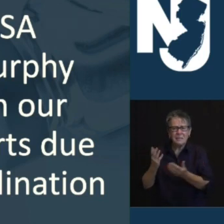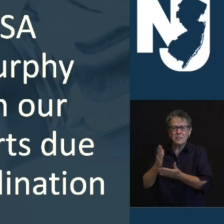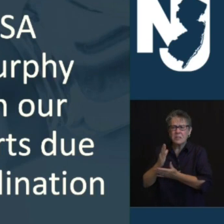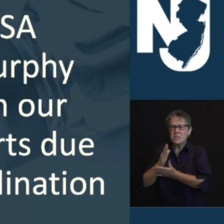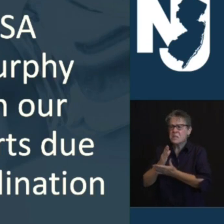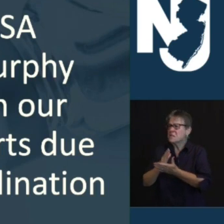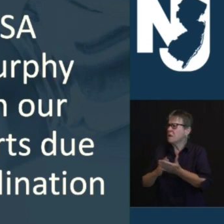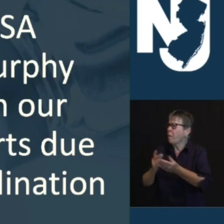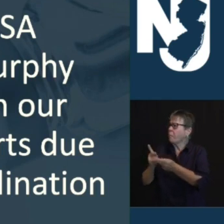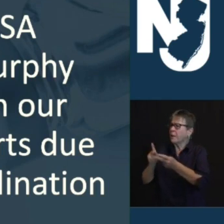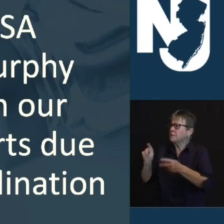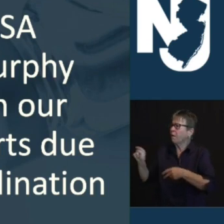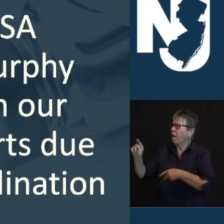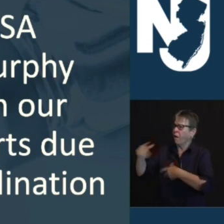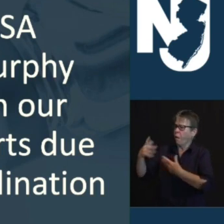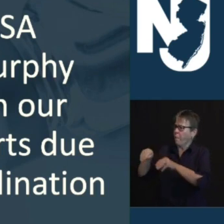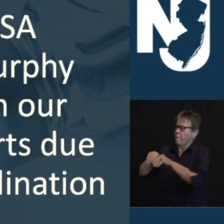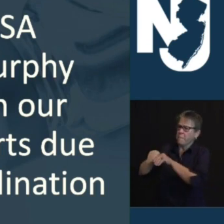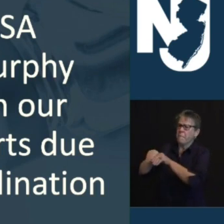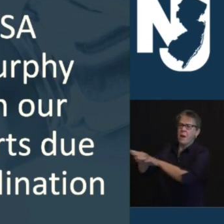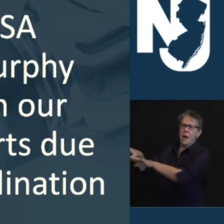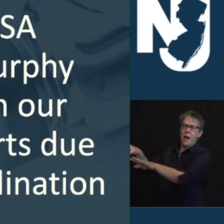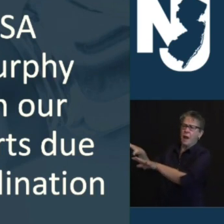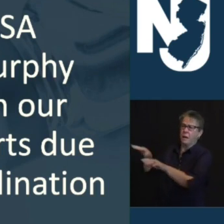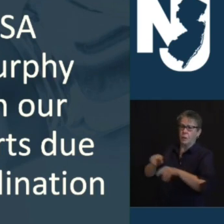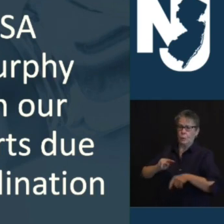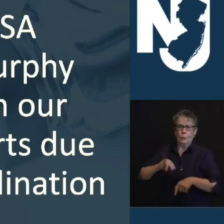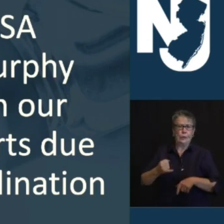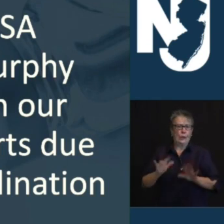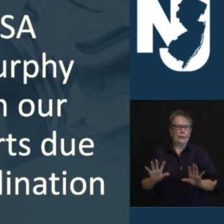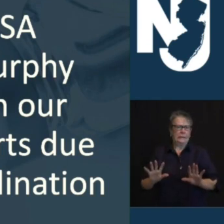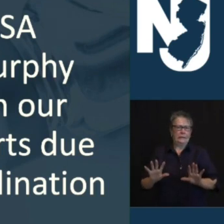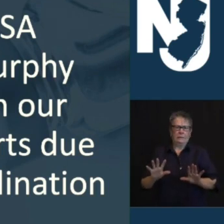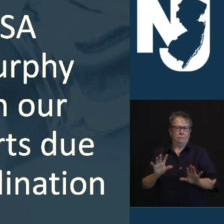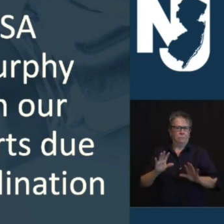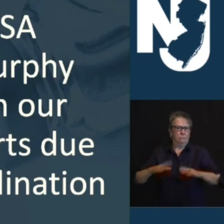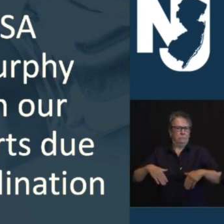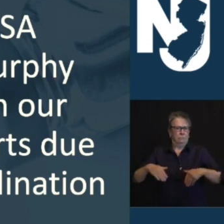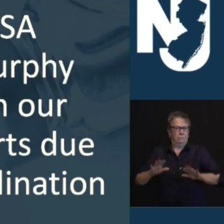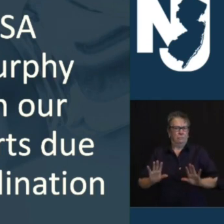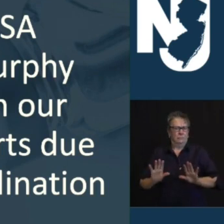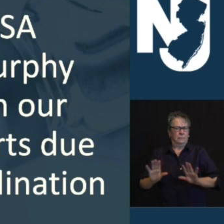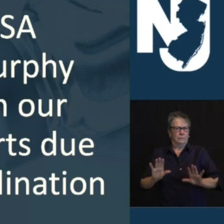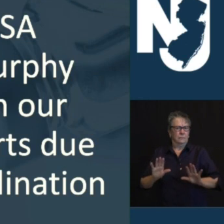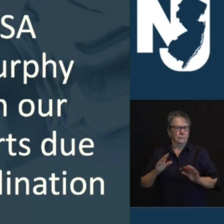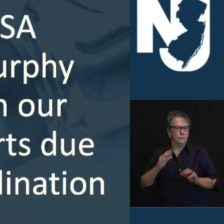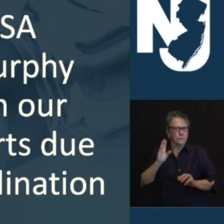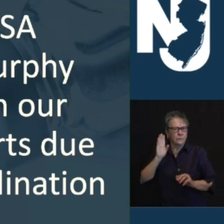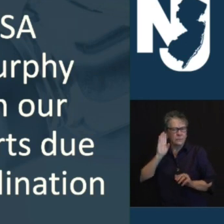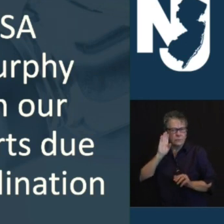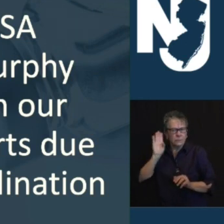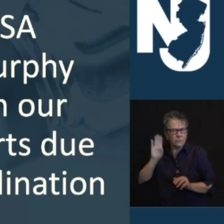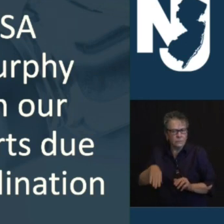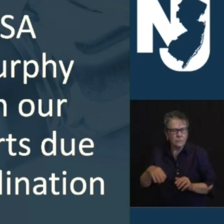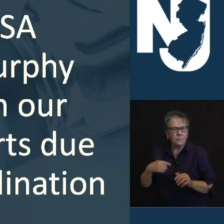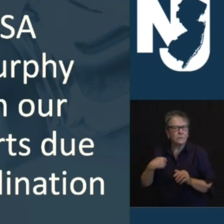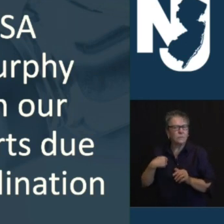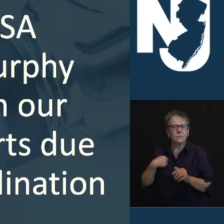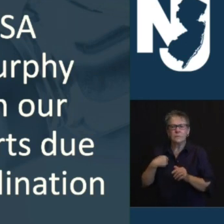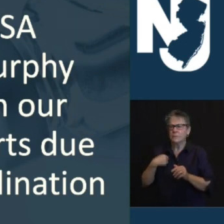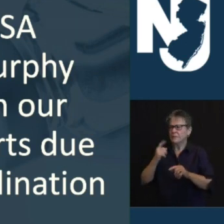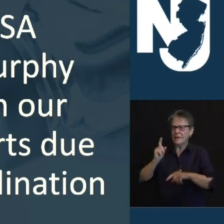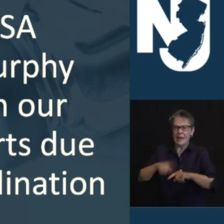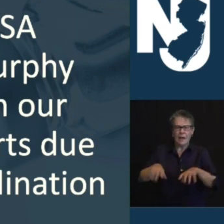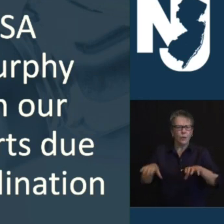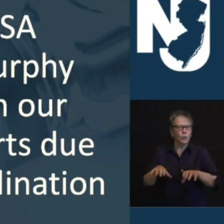not what we are about in New Jersey. We also know that responding to the crisis is not for us to do alone. We need the federal government